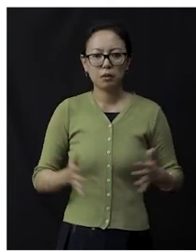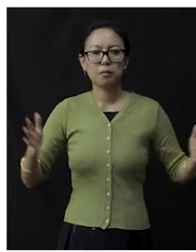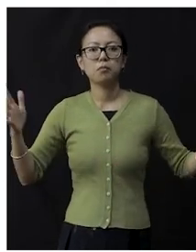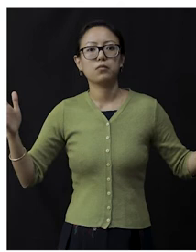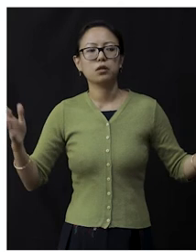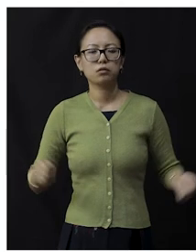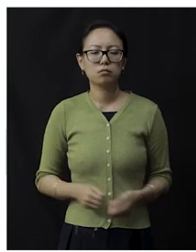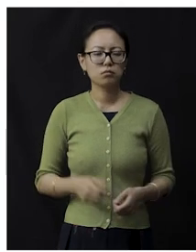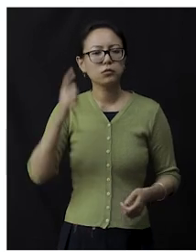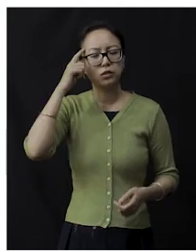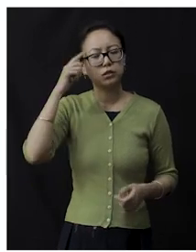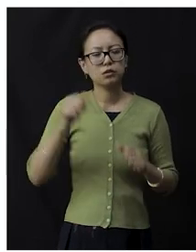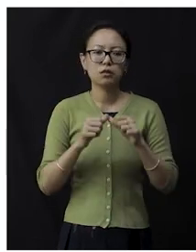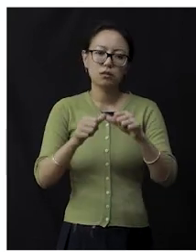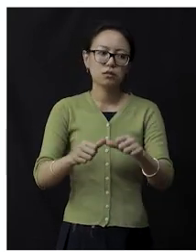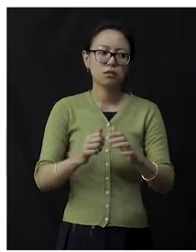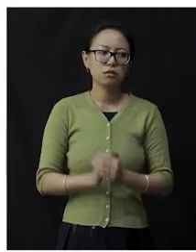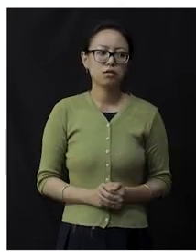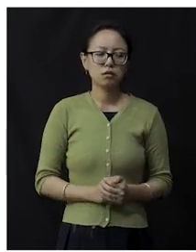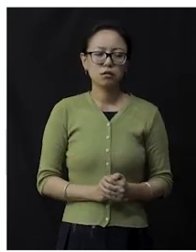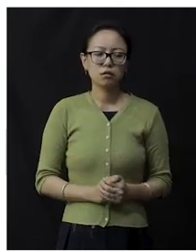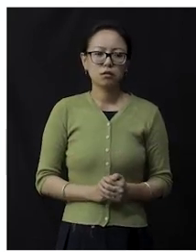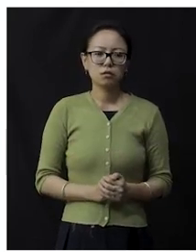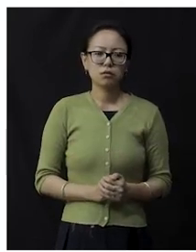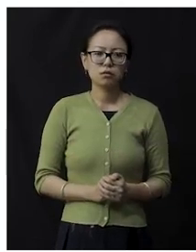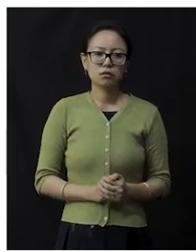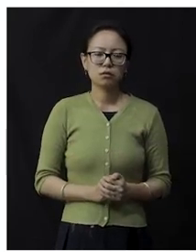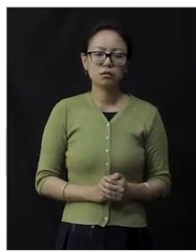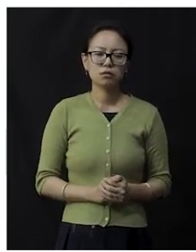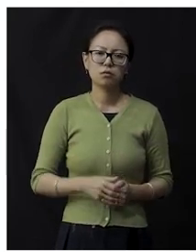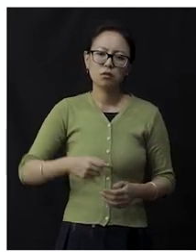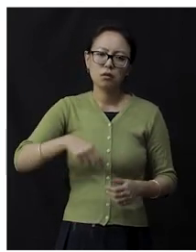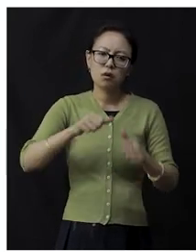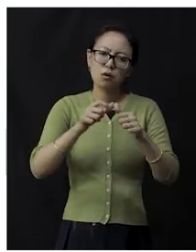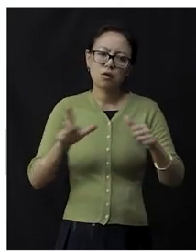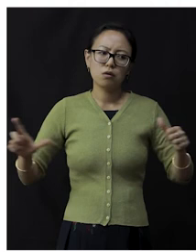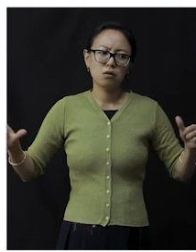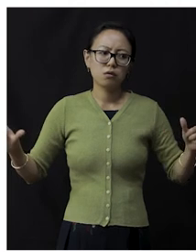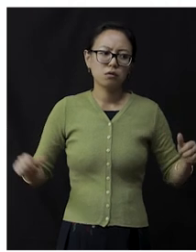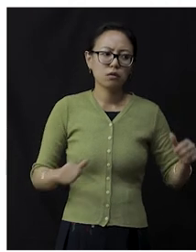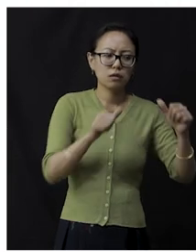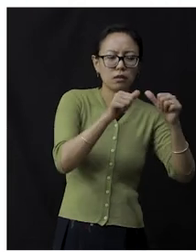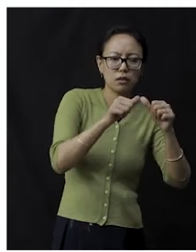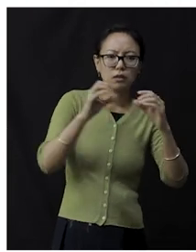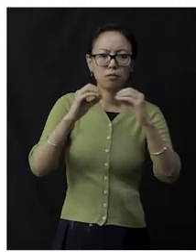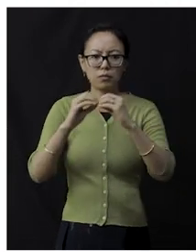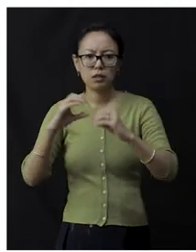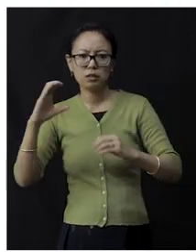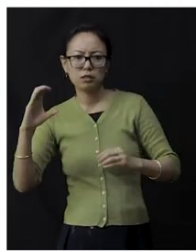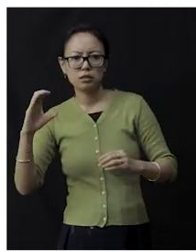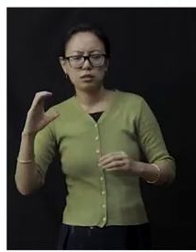All right, so all of us know the letters from A to Z or A to Z. So we are going to arrange